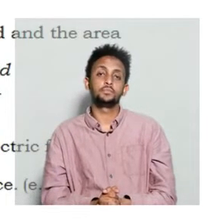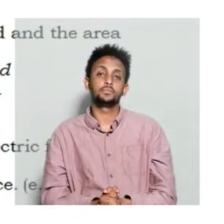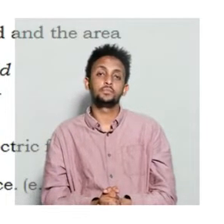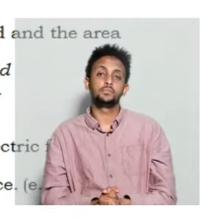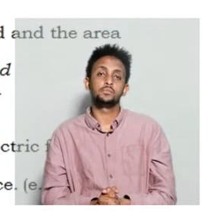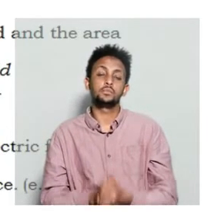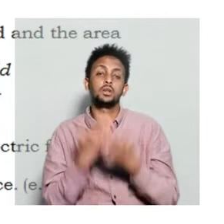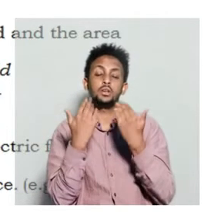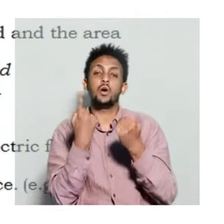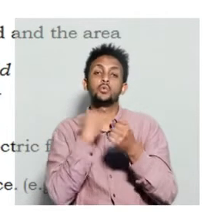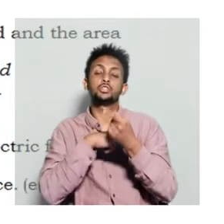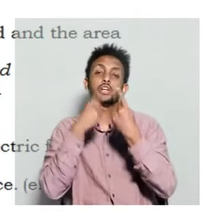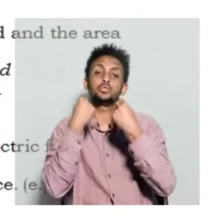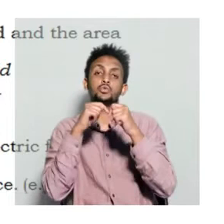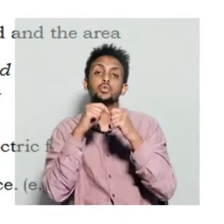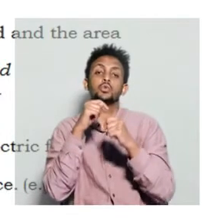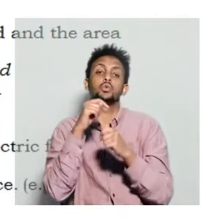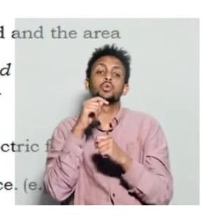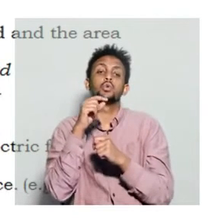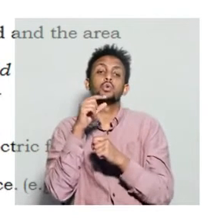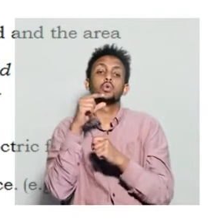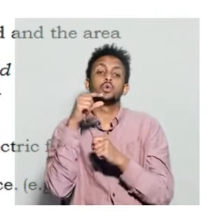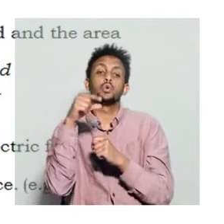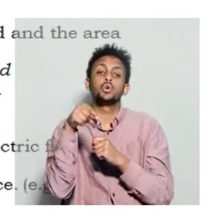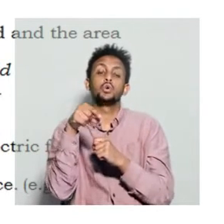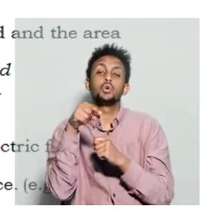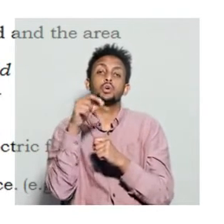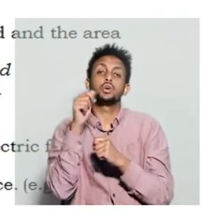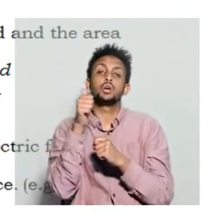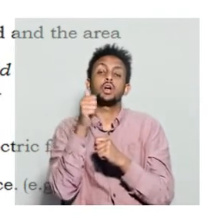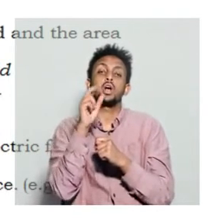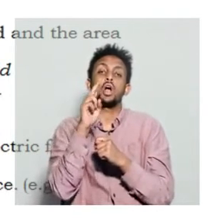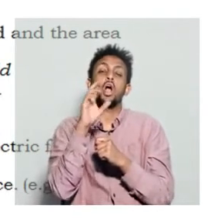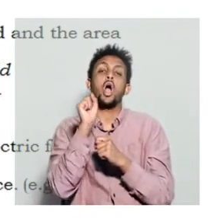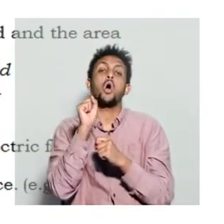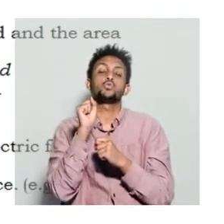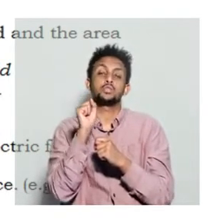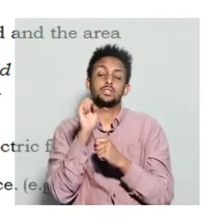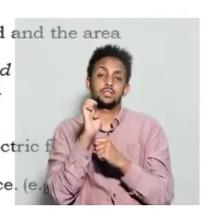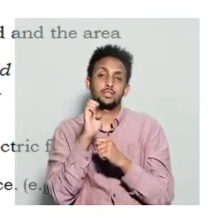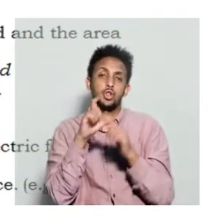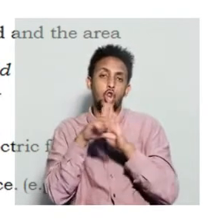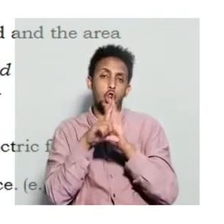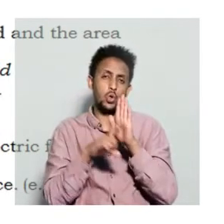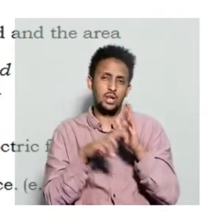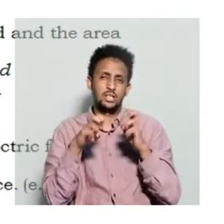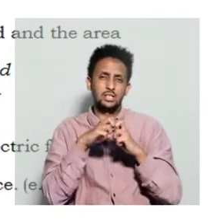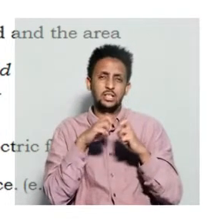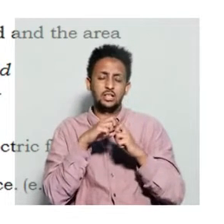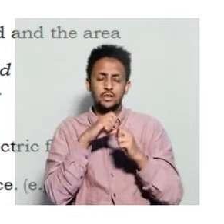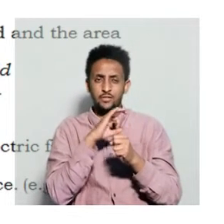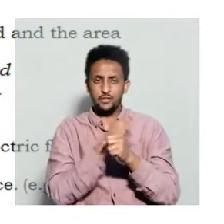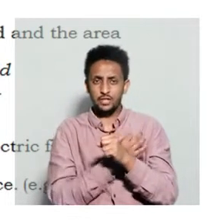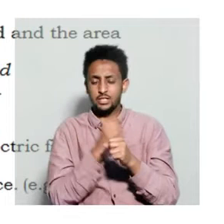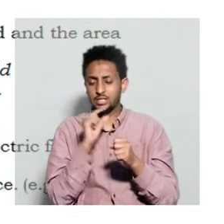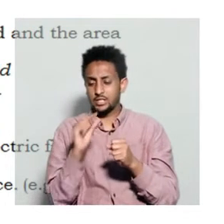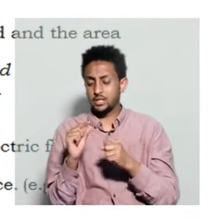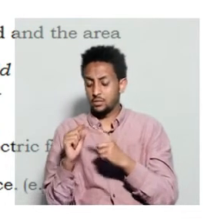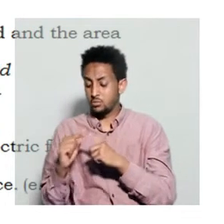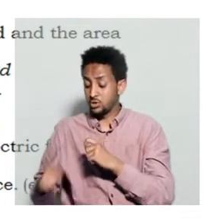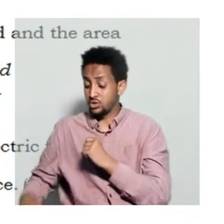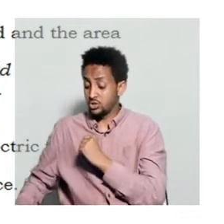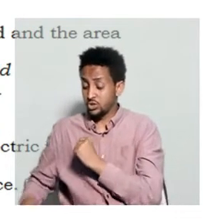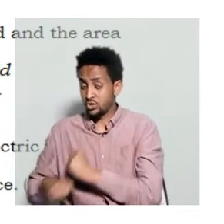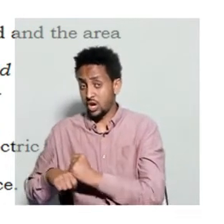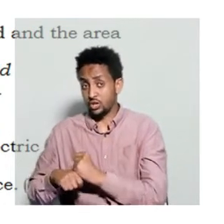And now let's try to see about Gauss' law. Okay, so far it's possible to find the electric field strength from a single point